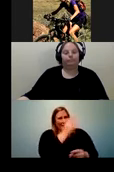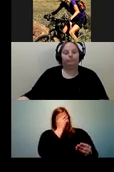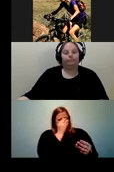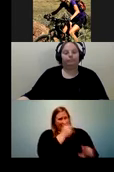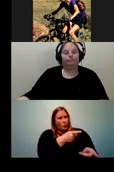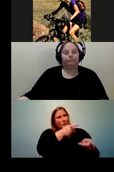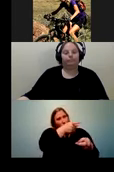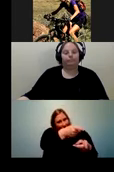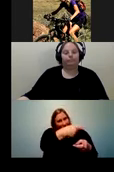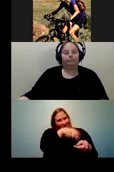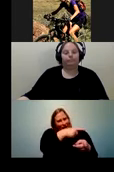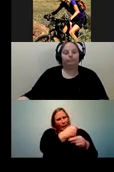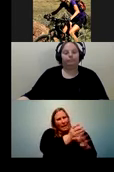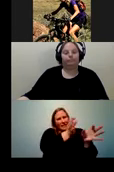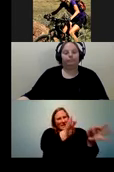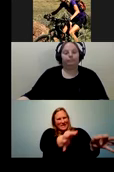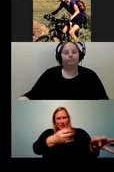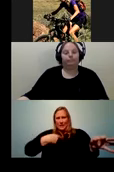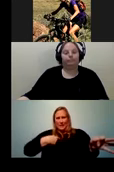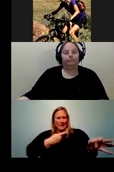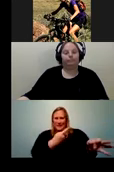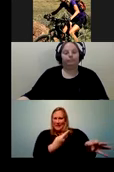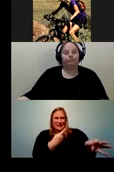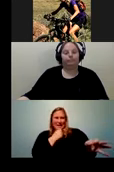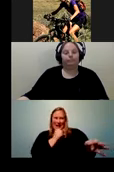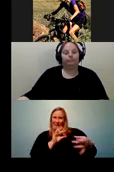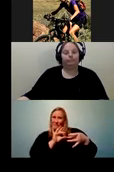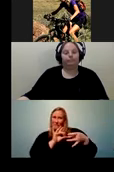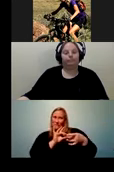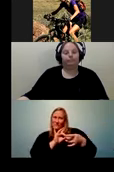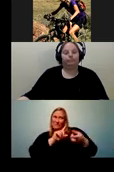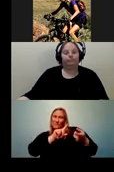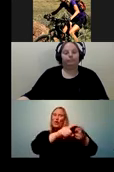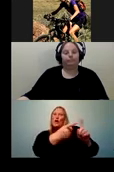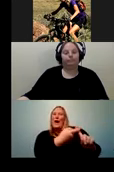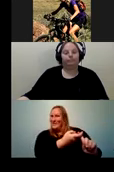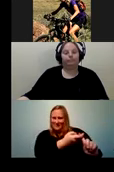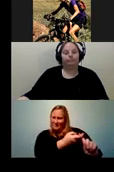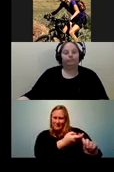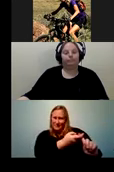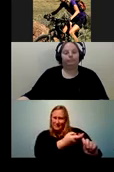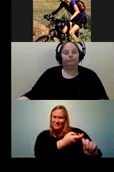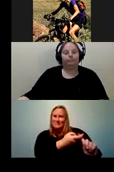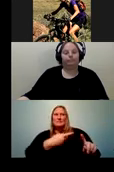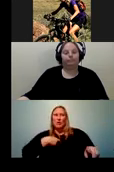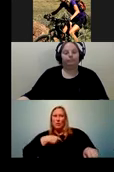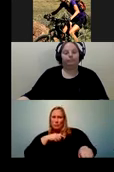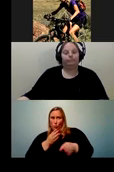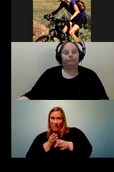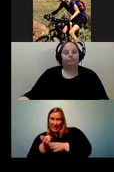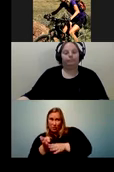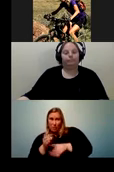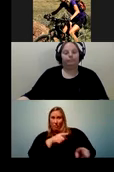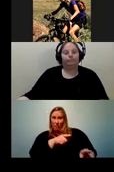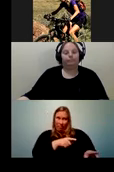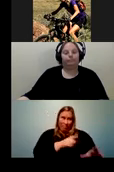our actual relationship. Well, voluntary relationships really should be avoided if possible. And we'll get, because of